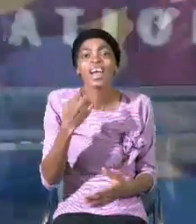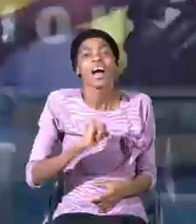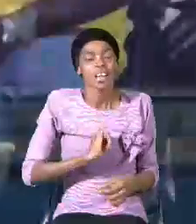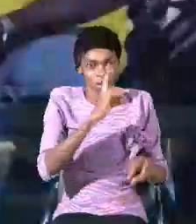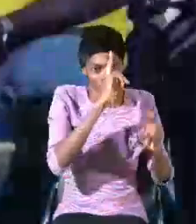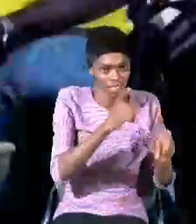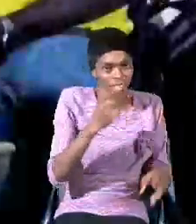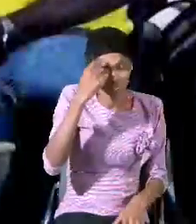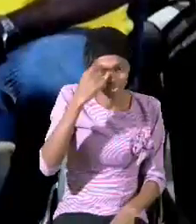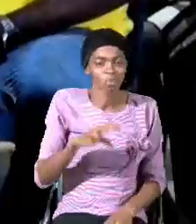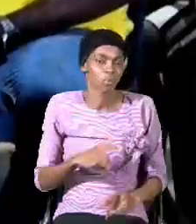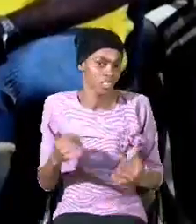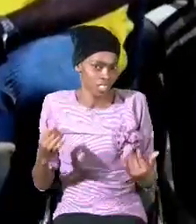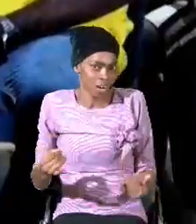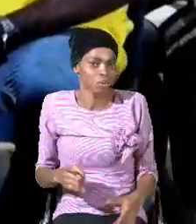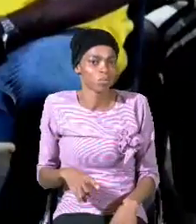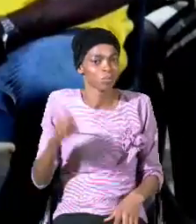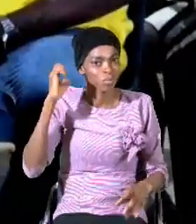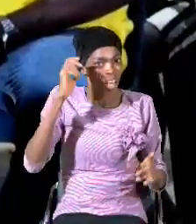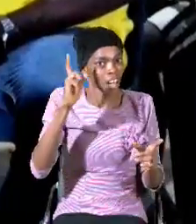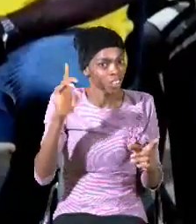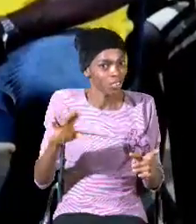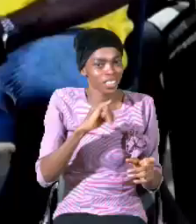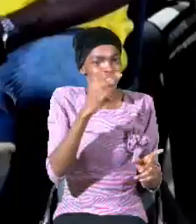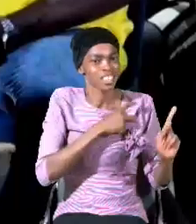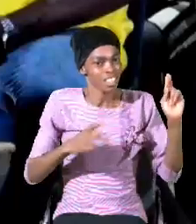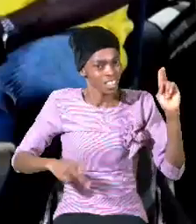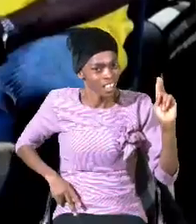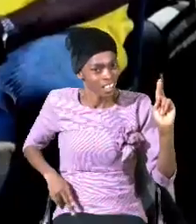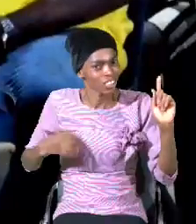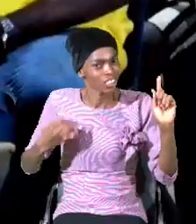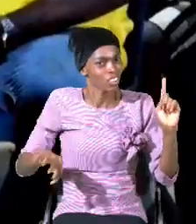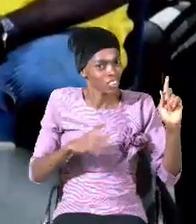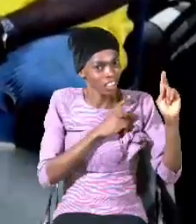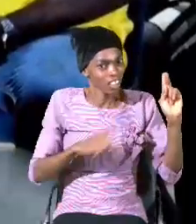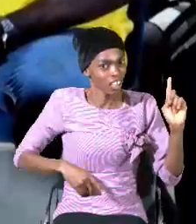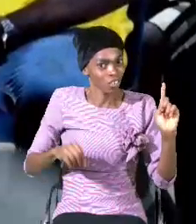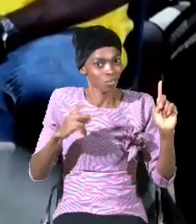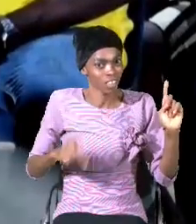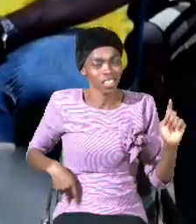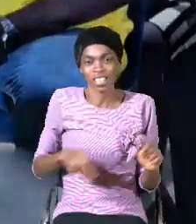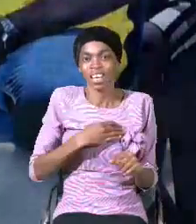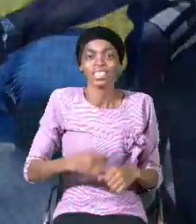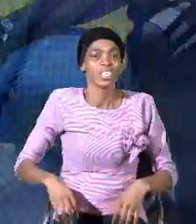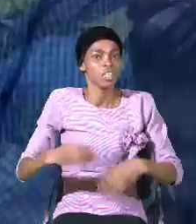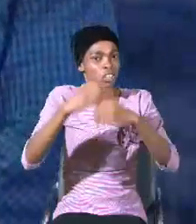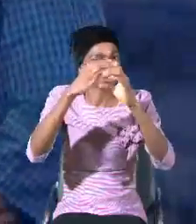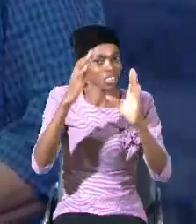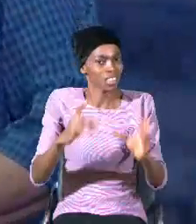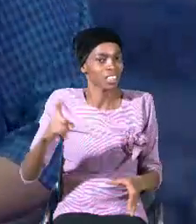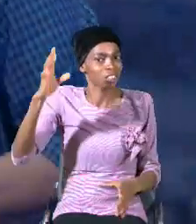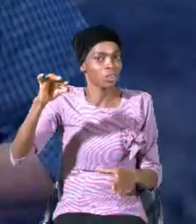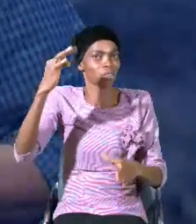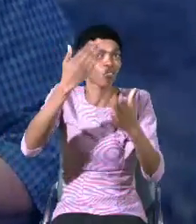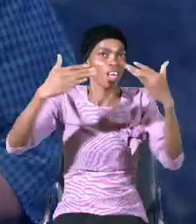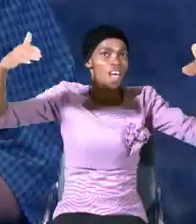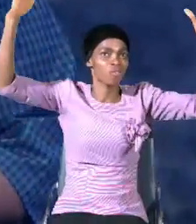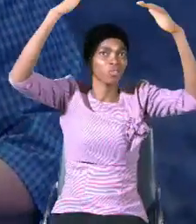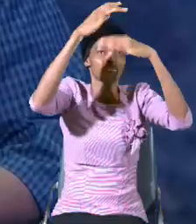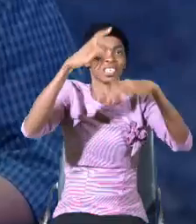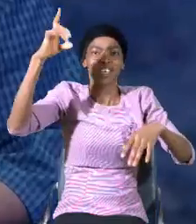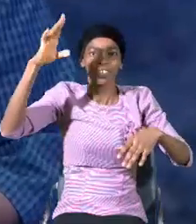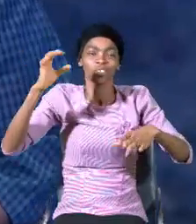King of Kings and the Lord of Lords, if our Creator, our Redeemer, if the God of heaven singles you